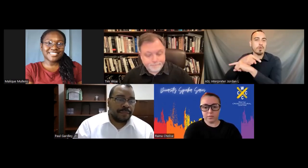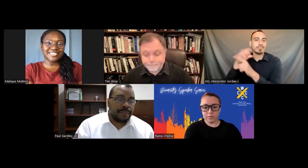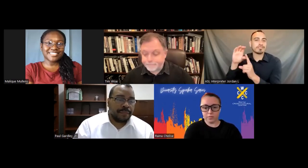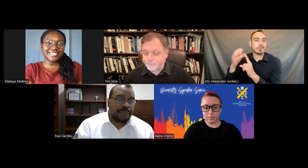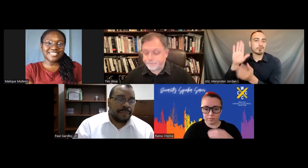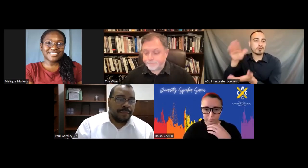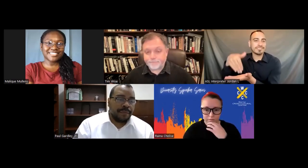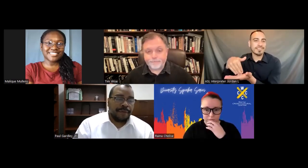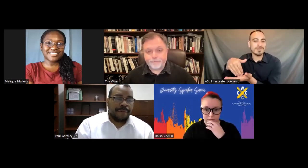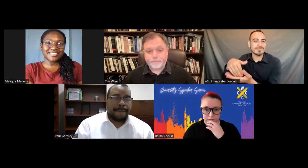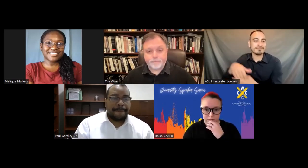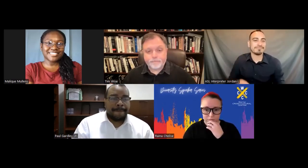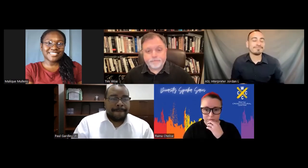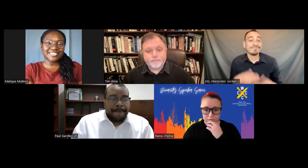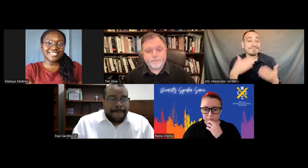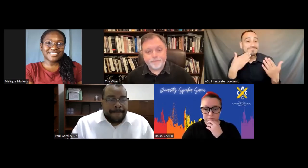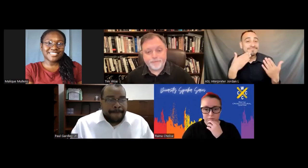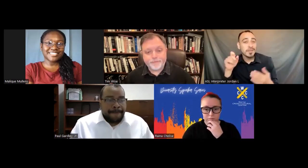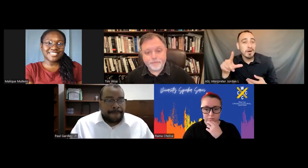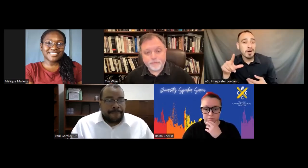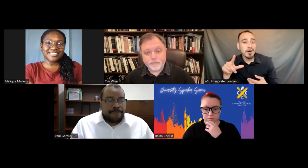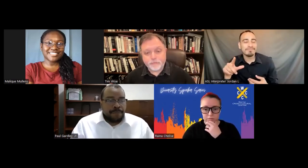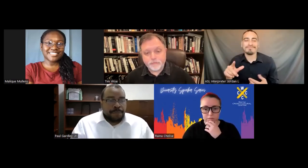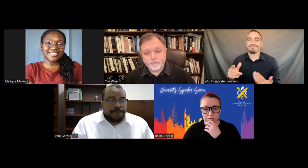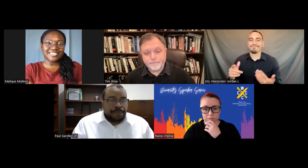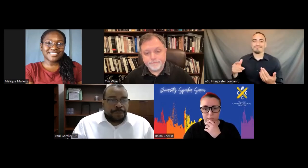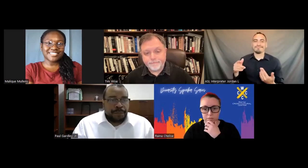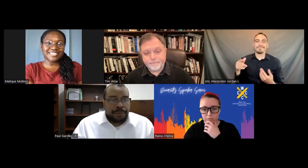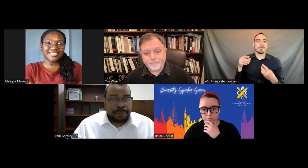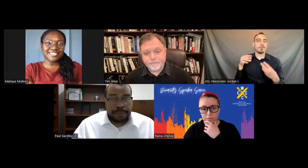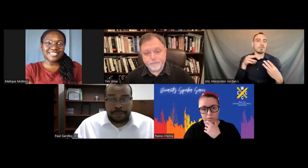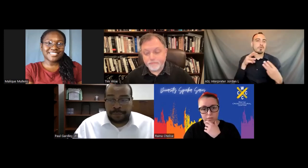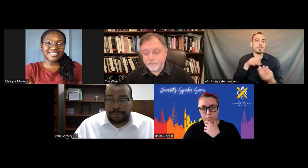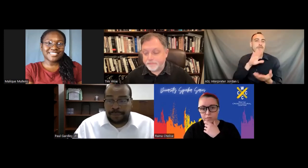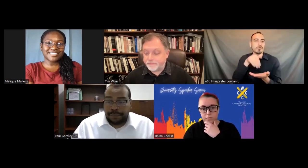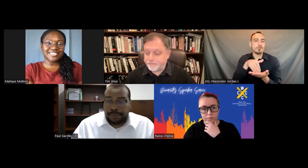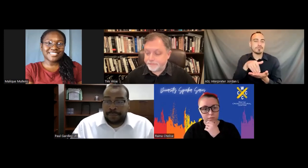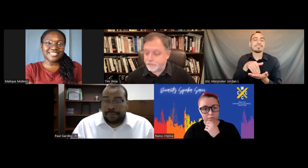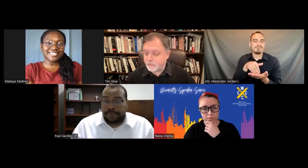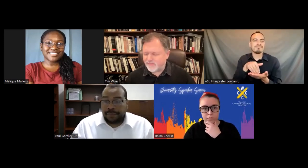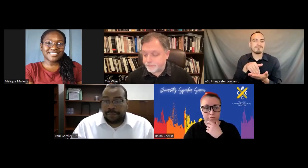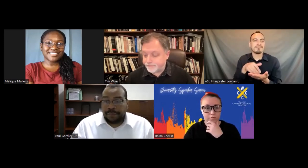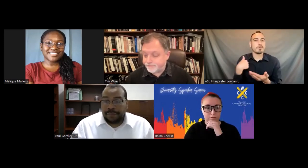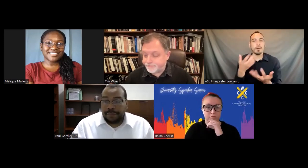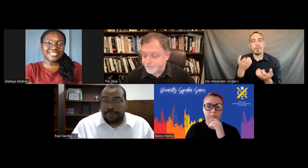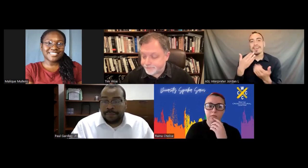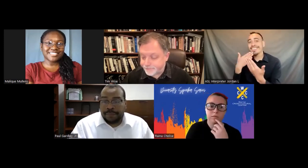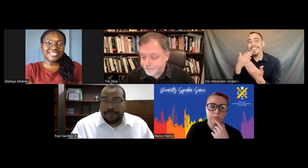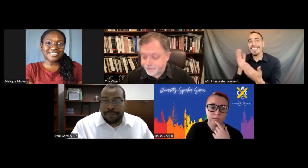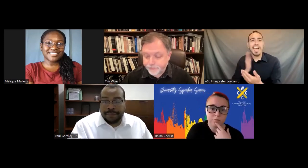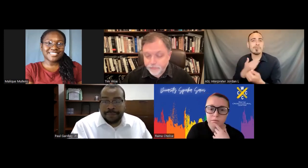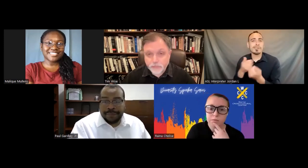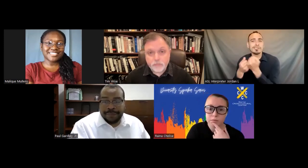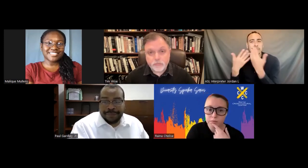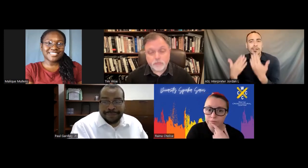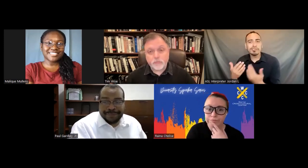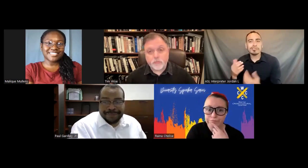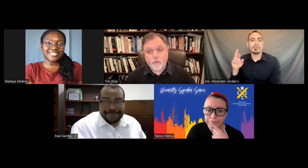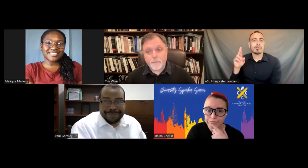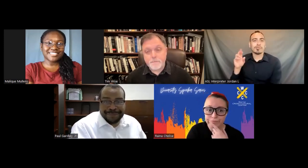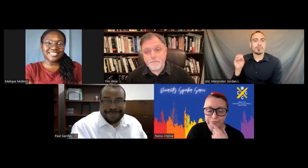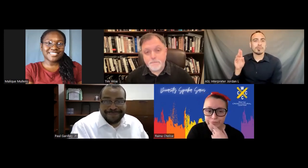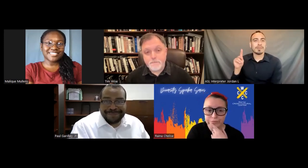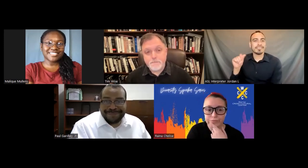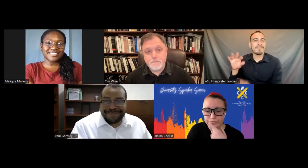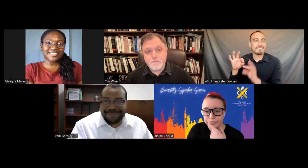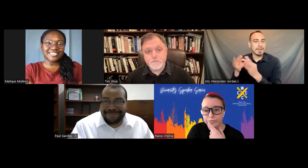Thank you, Paul. So on behalf of the Warrior Cross-Cultural Center, we want to thank our sponsor, the Norris Rocaberta Family Foundation, Mr.